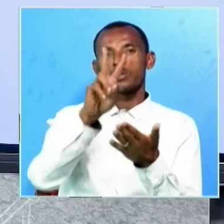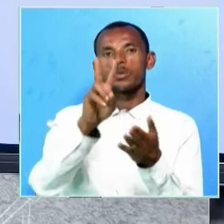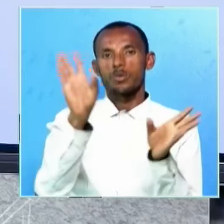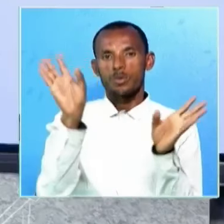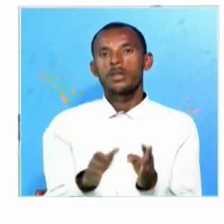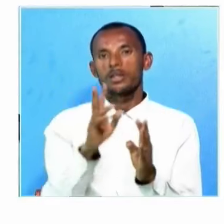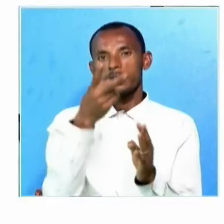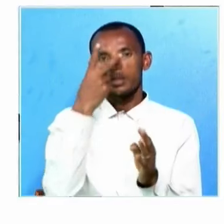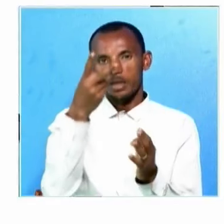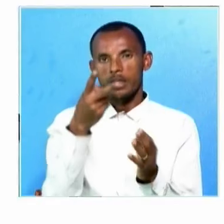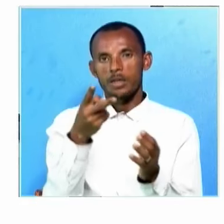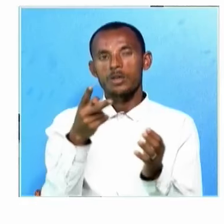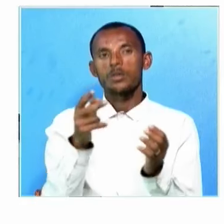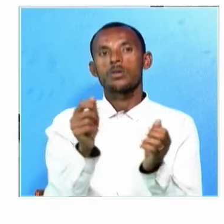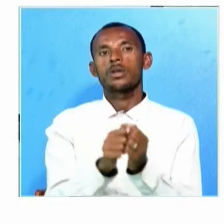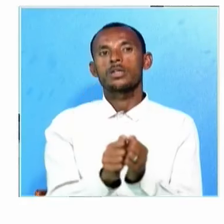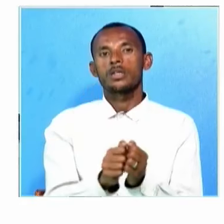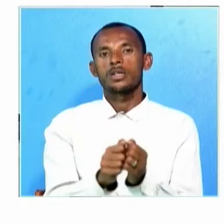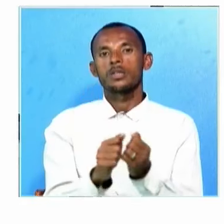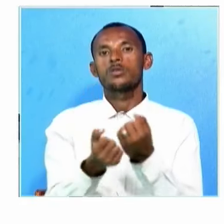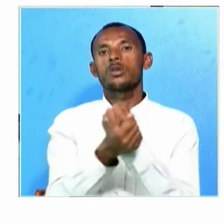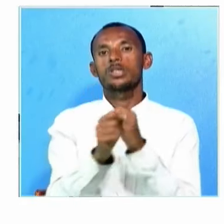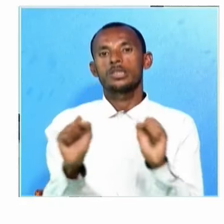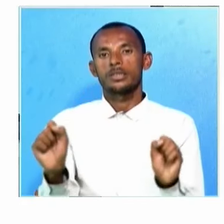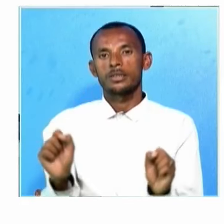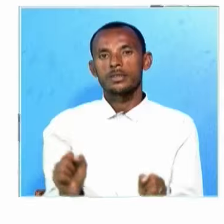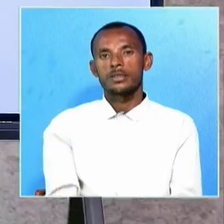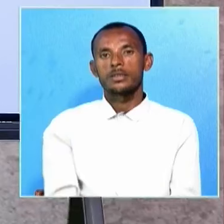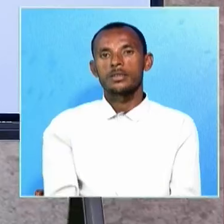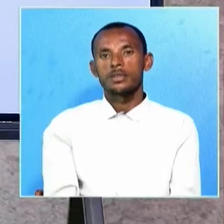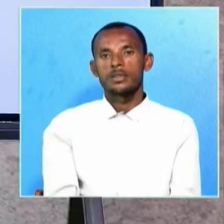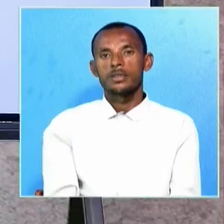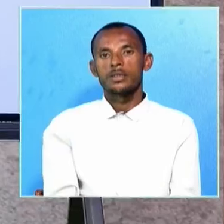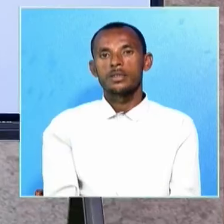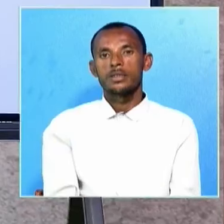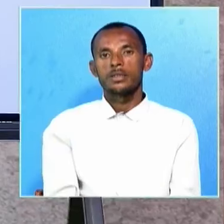together. Solution.